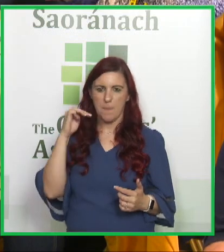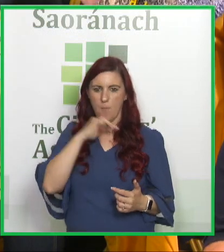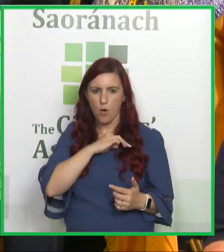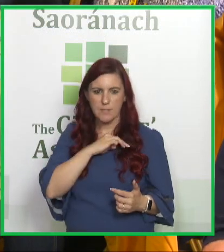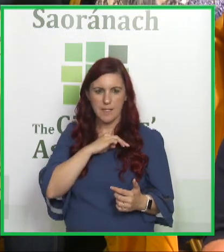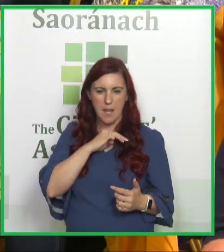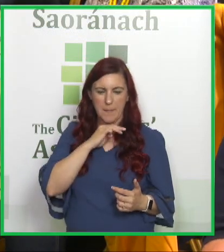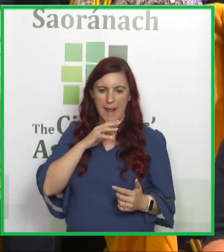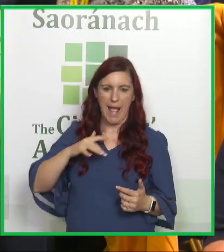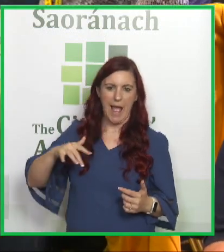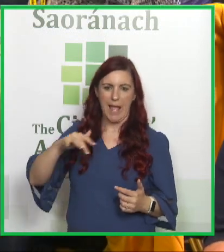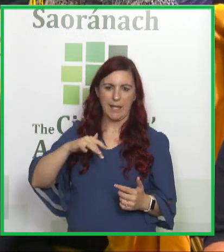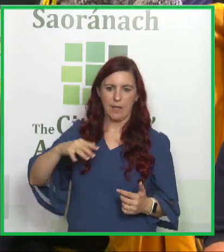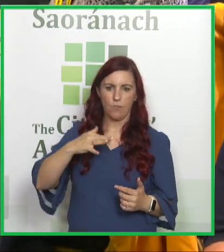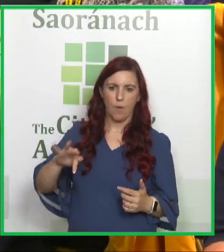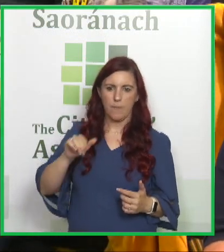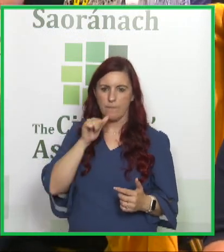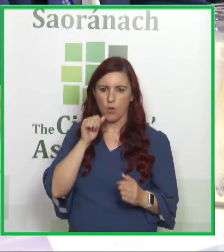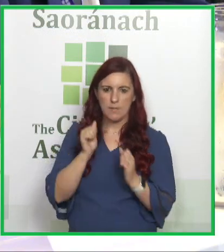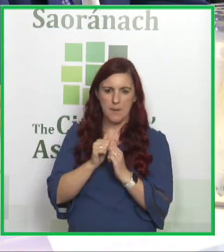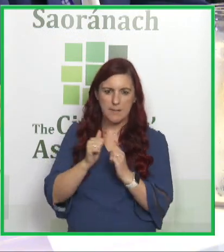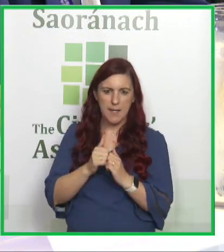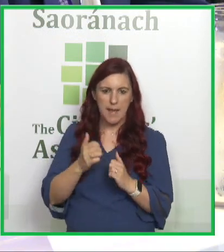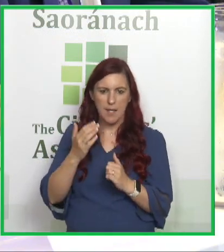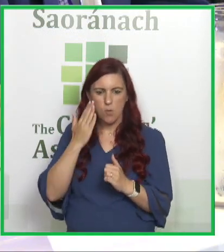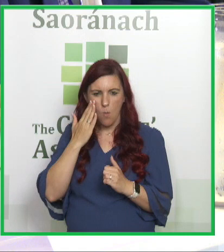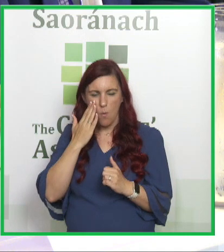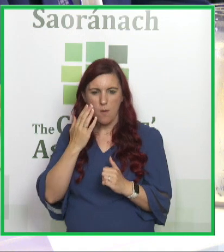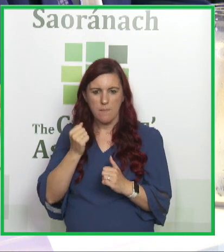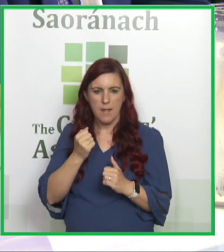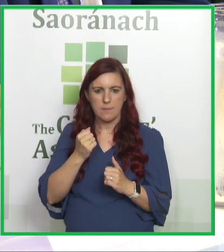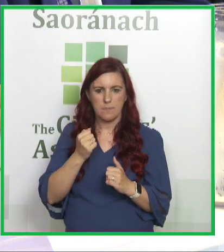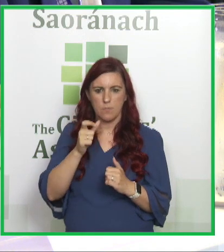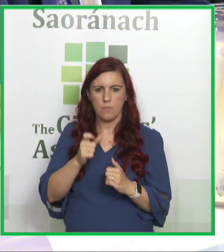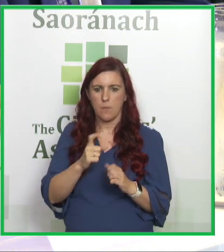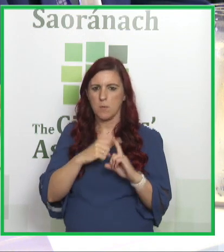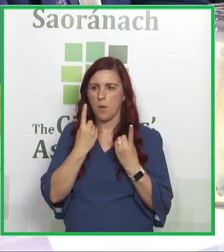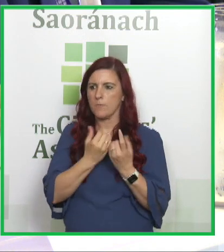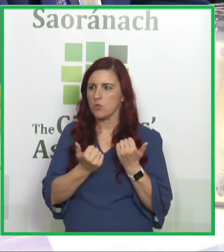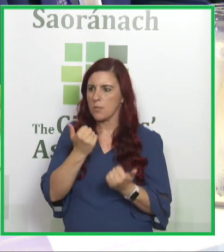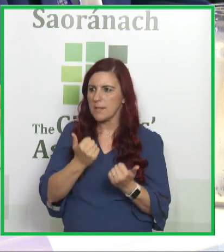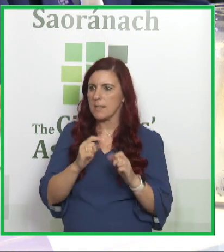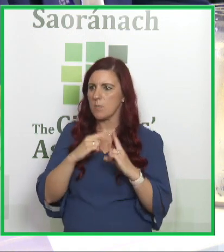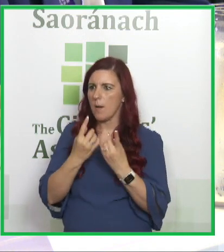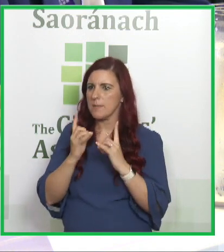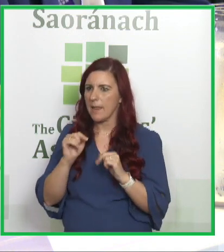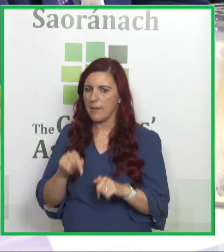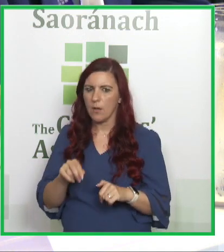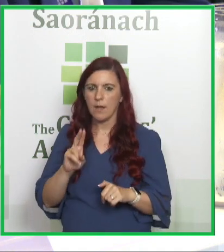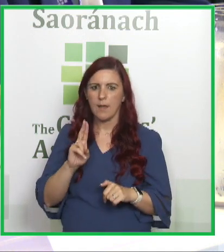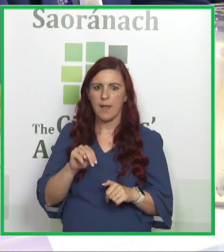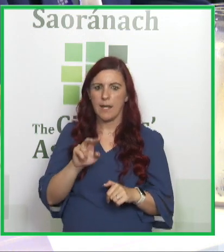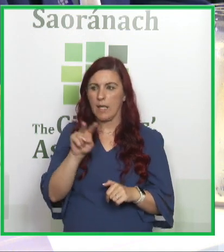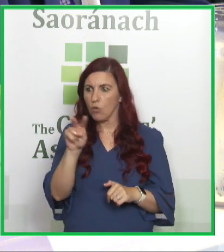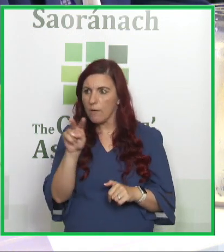first meeting. I know we had David here from the Department of Justice and Jim from the Department of Health. Can either of you make any